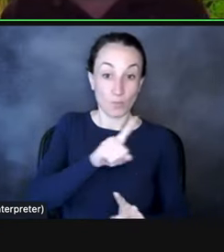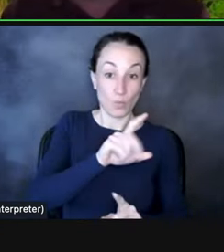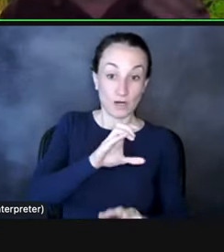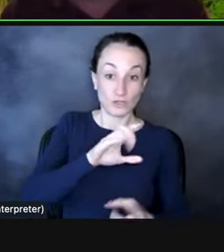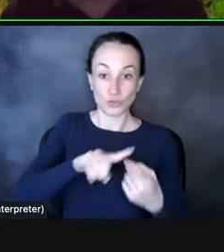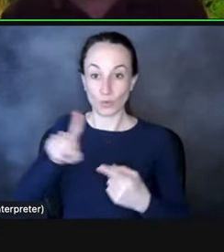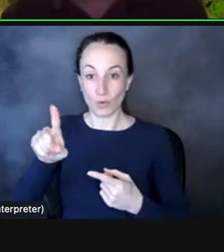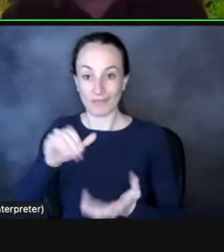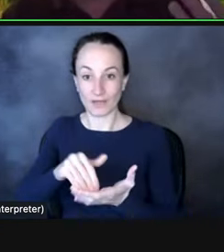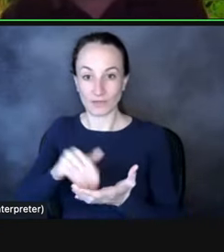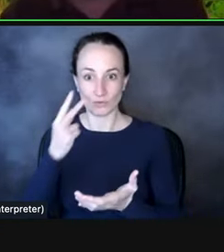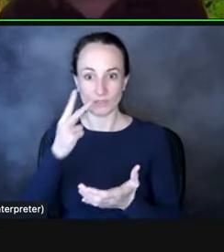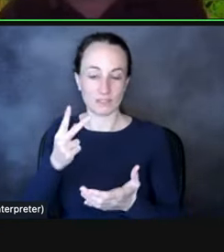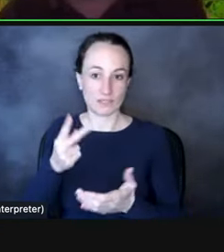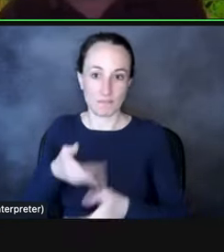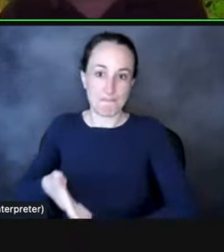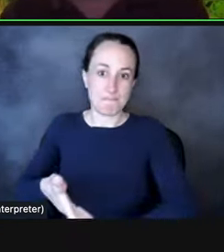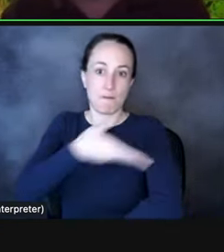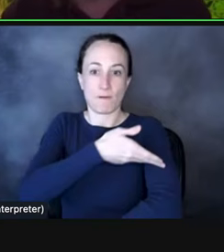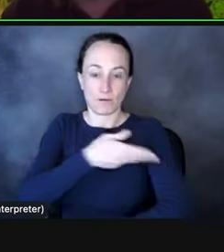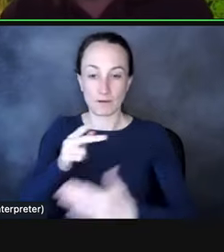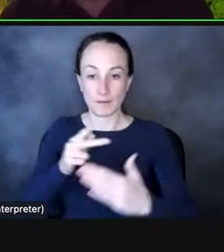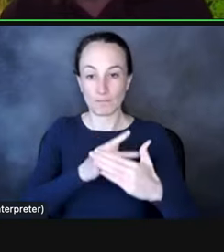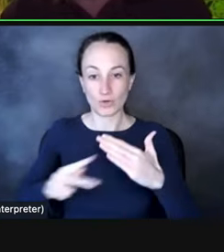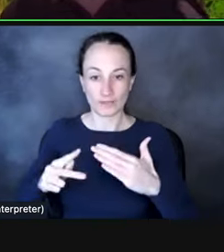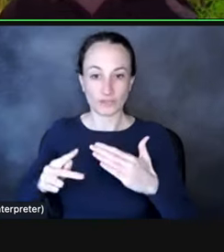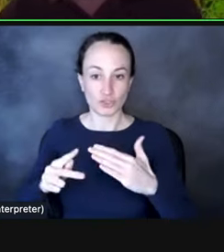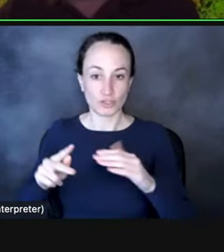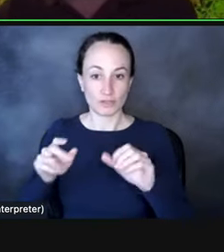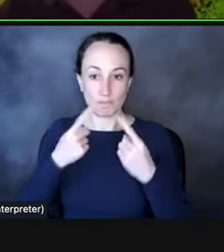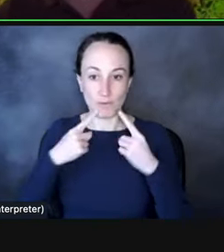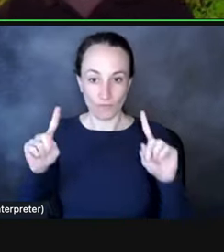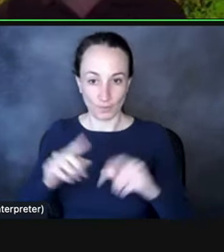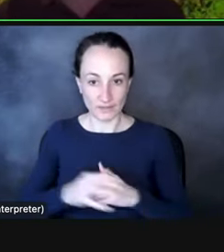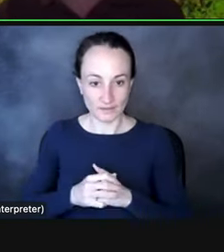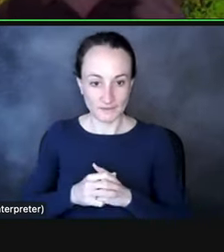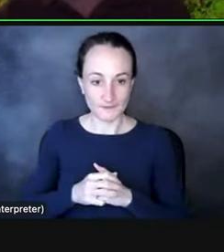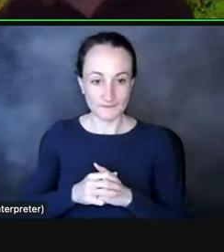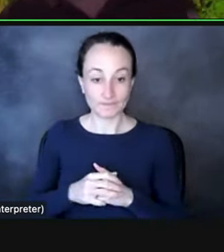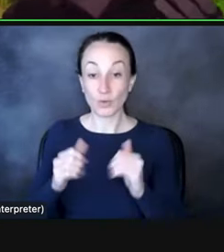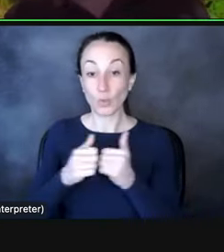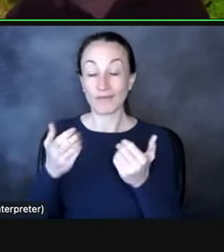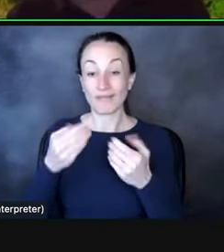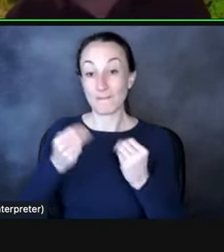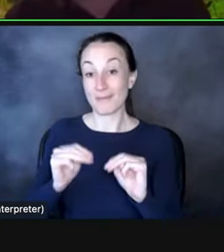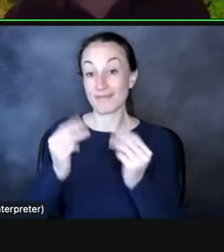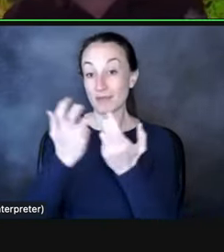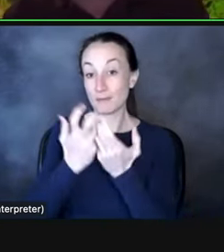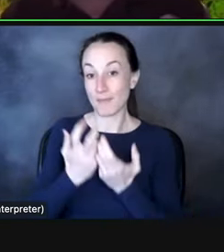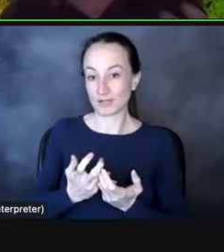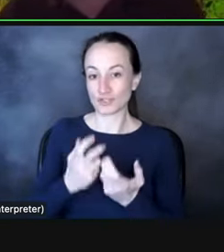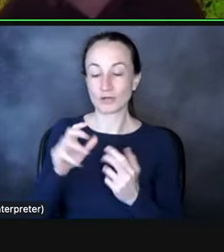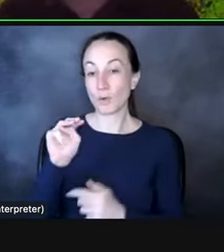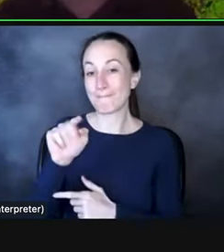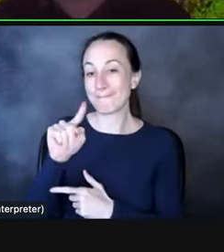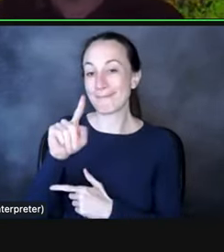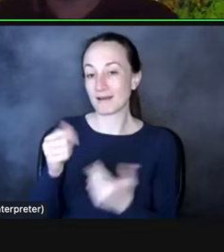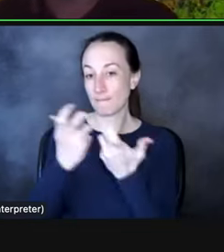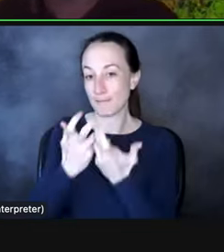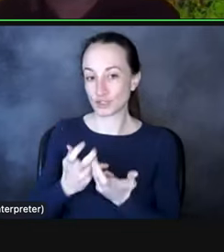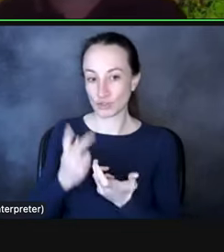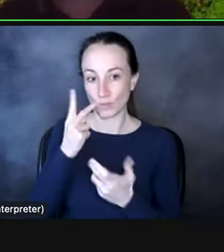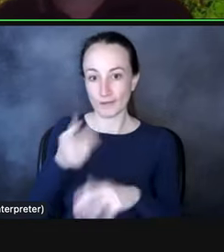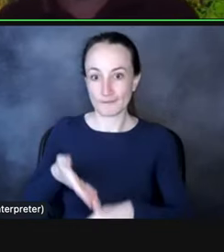very big boost in prediction performance. And with meta matching, we can achieve the same prediction performance using just 100